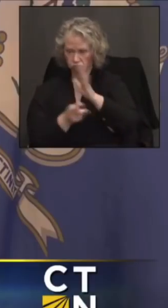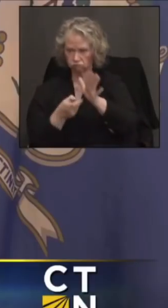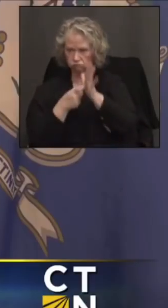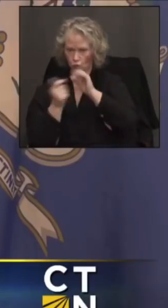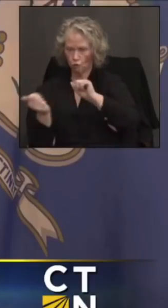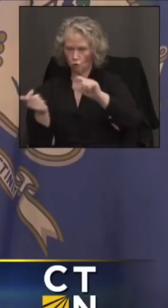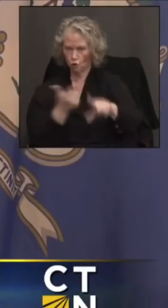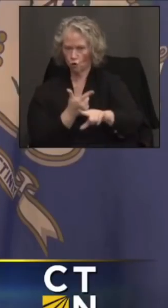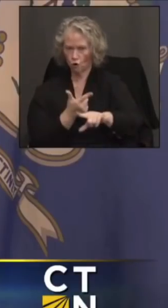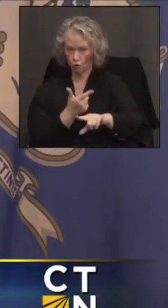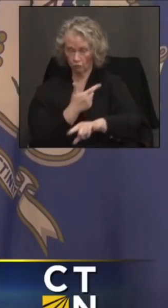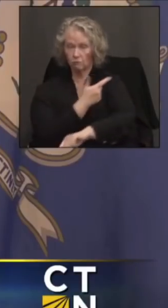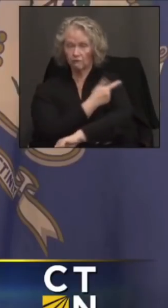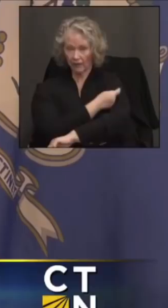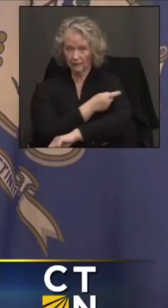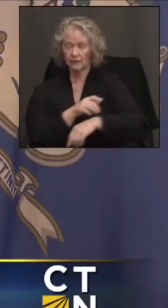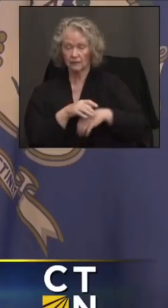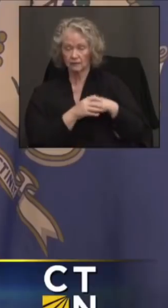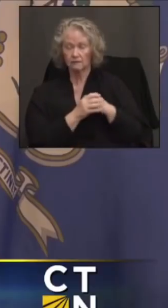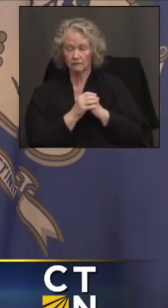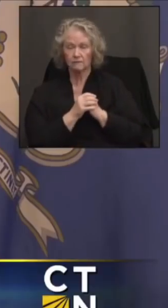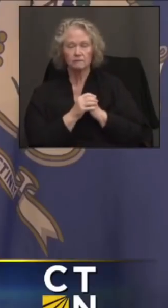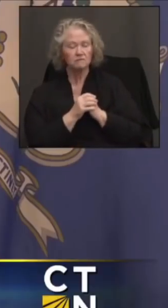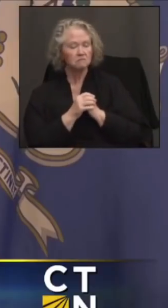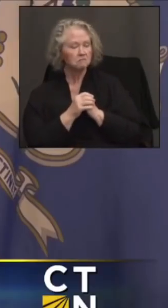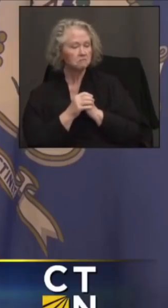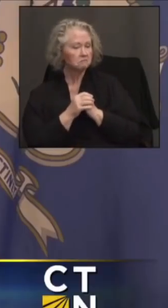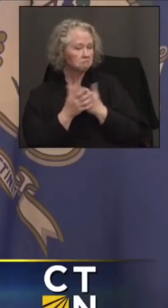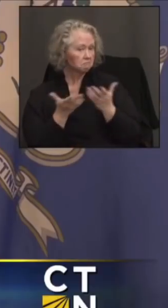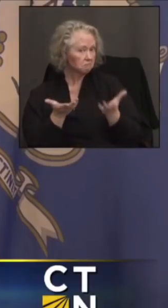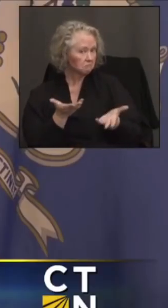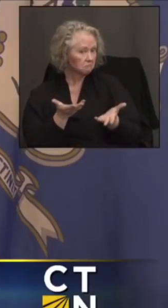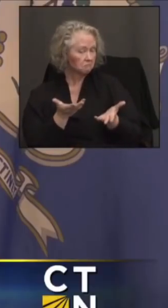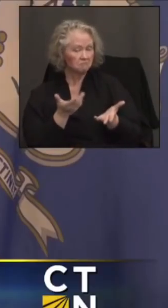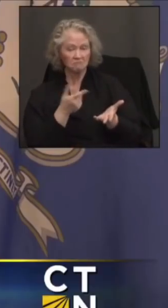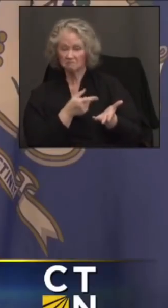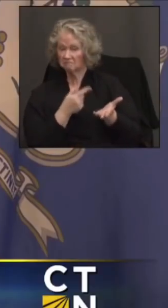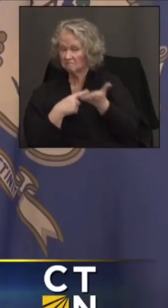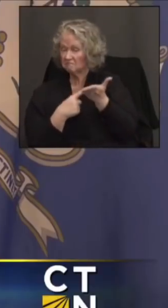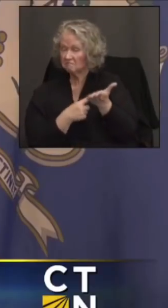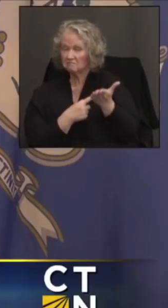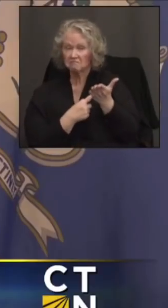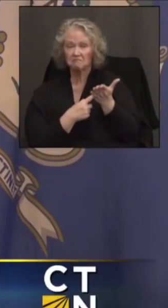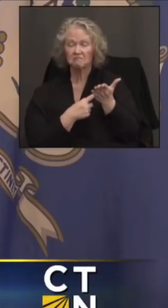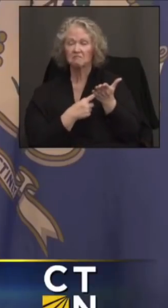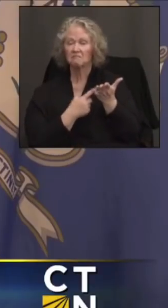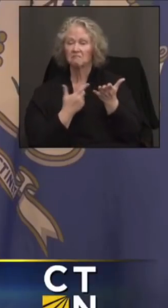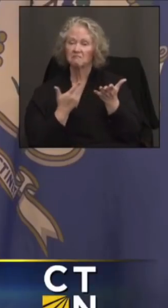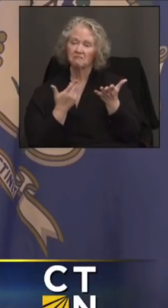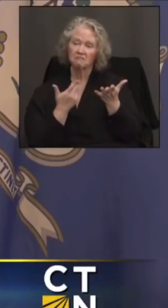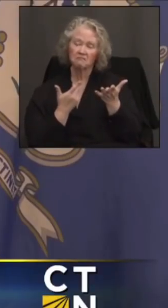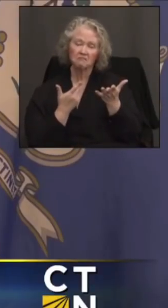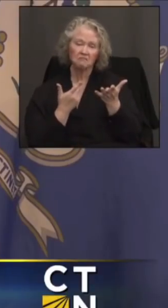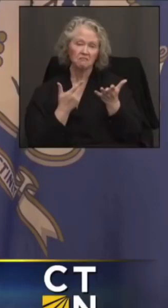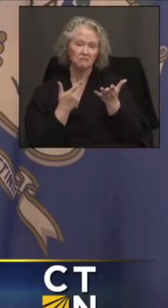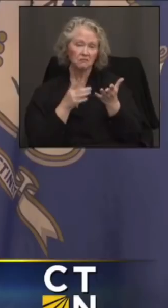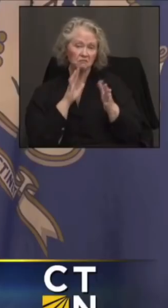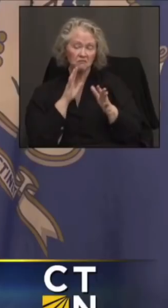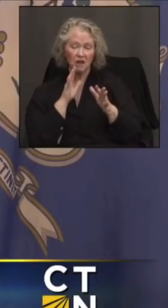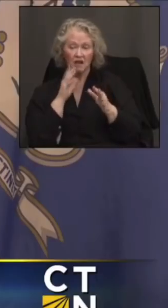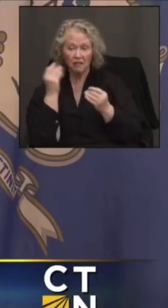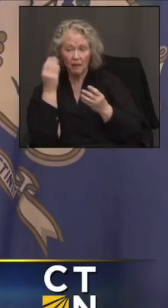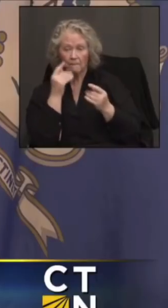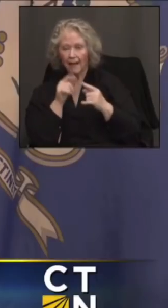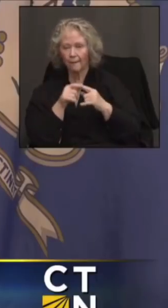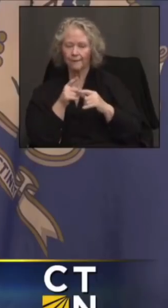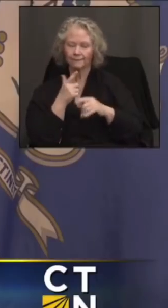vaccine. And any discussions regarding any kind of, for lack of a better term, vaccine passports?